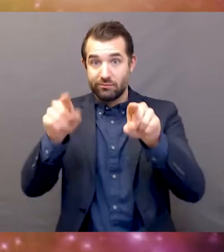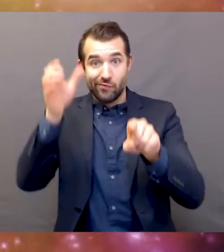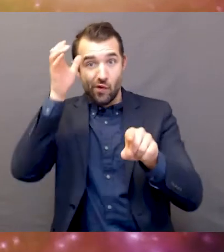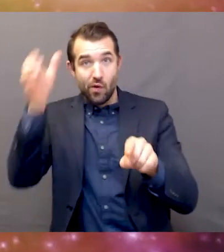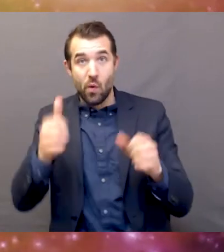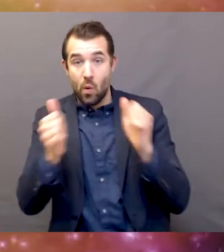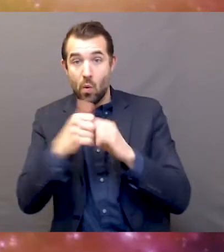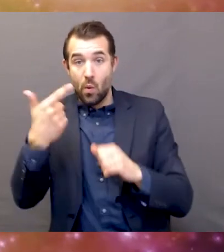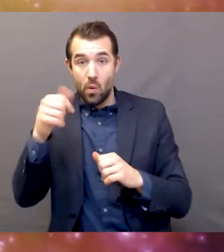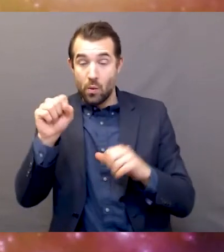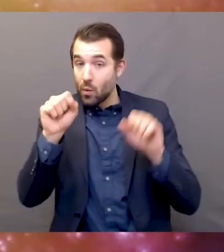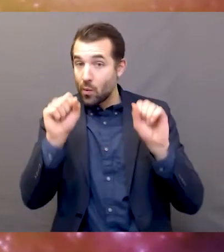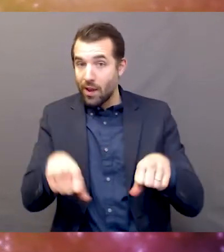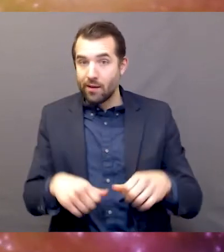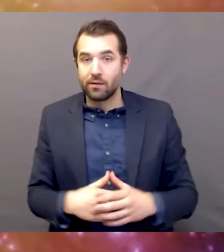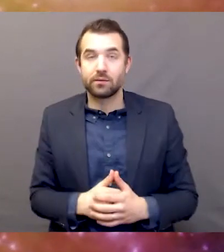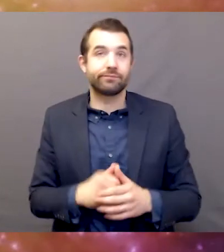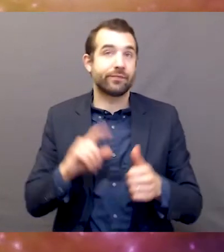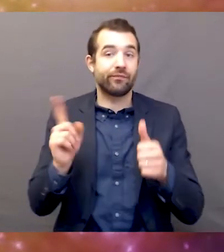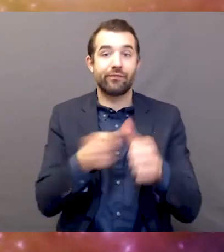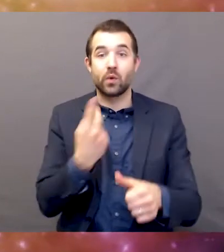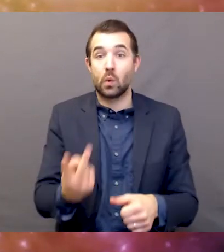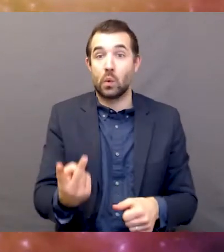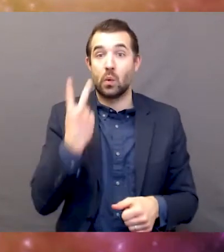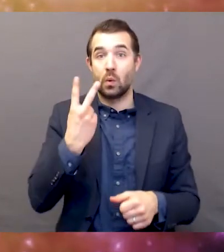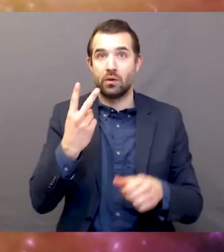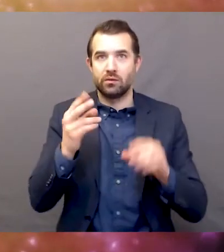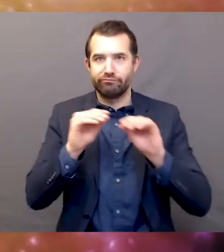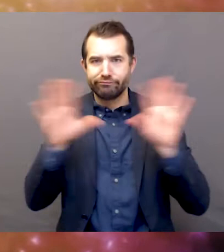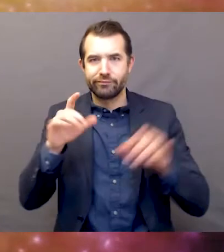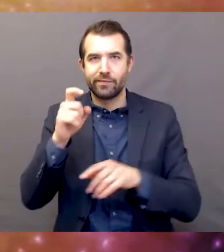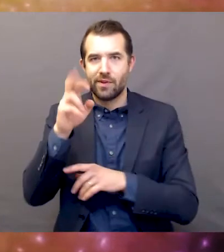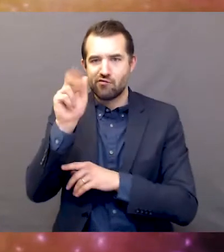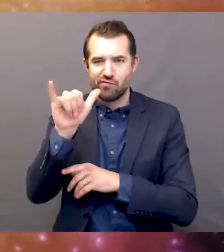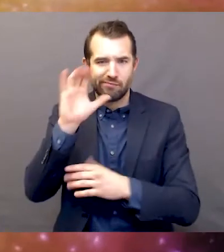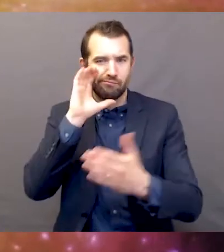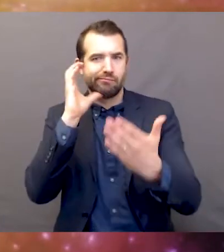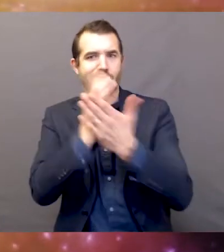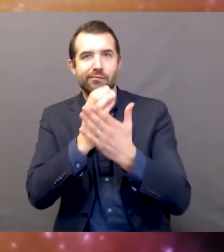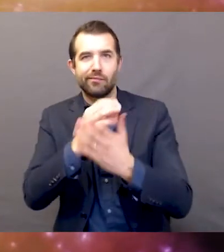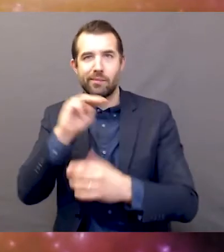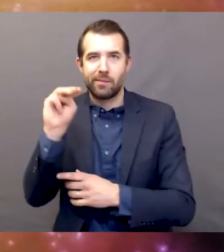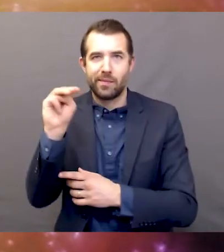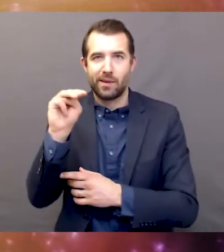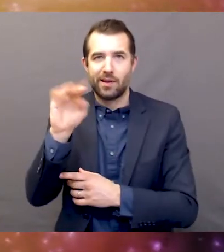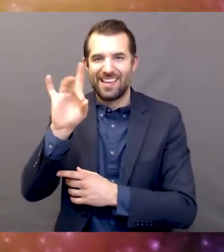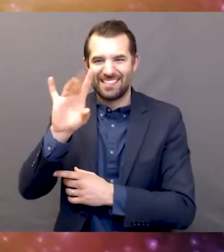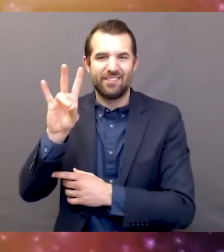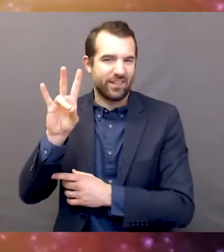And that was first done using the two brightest X-ray clusters in the sky, the one around M87 and the one in the Perseus